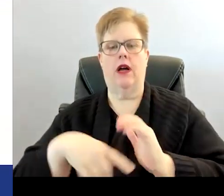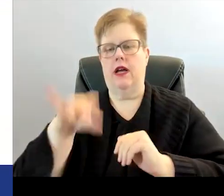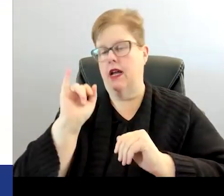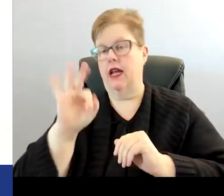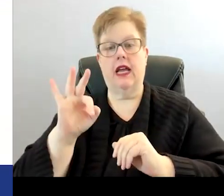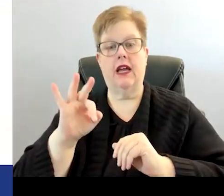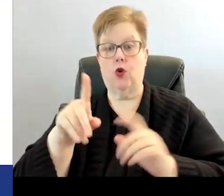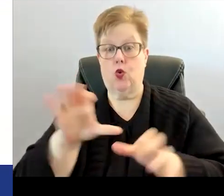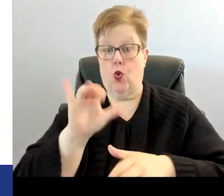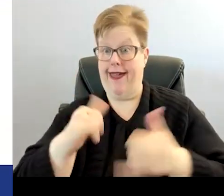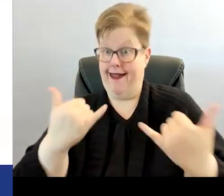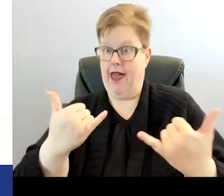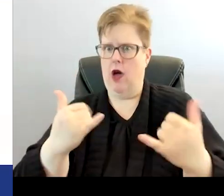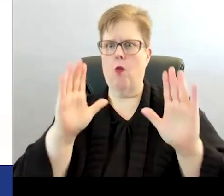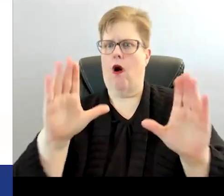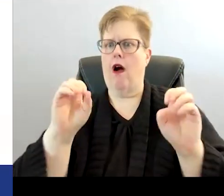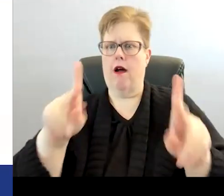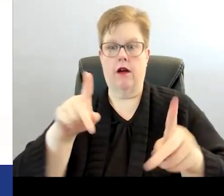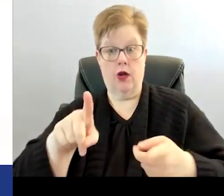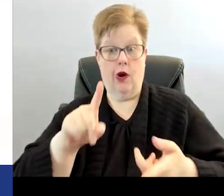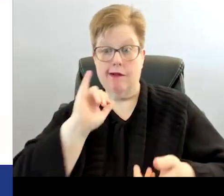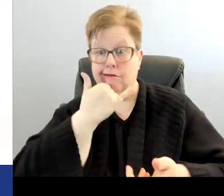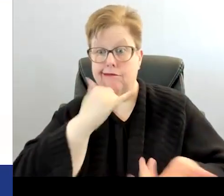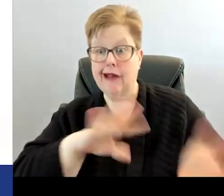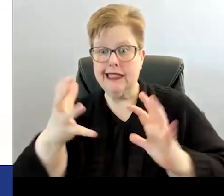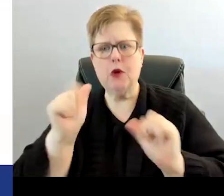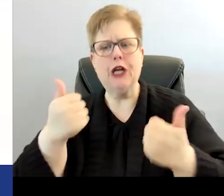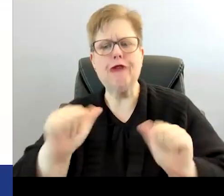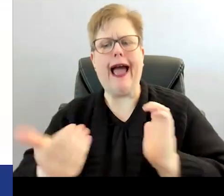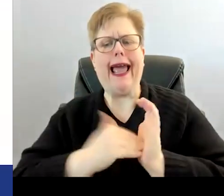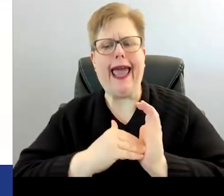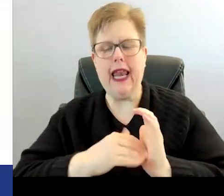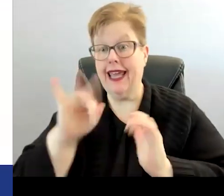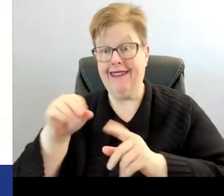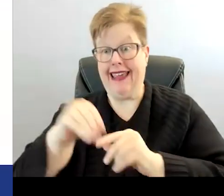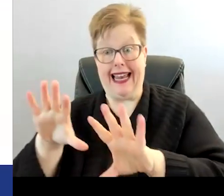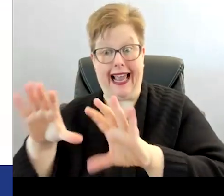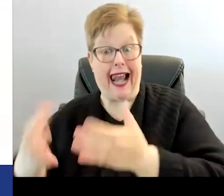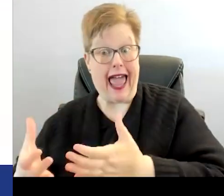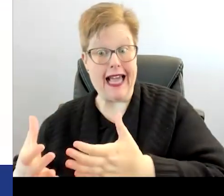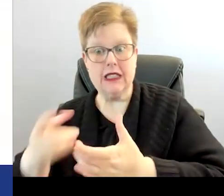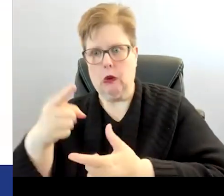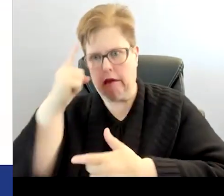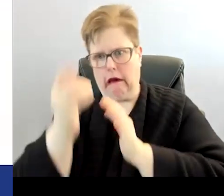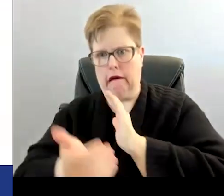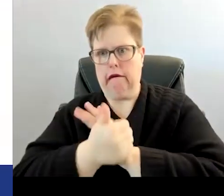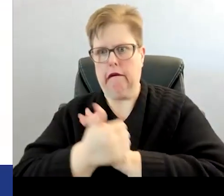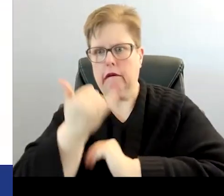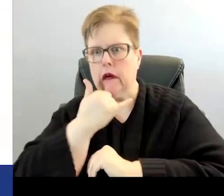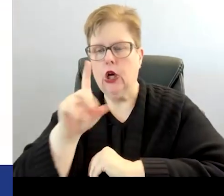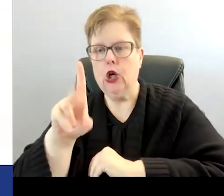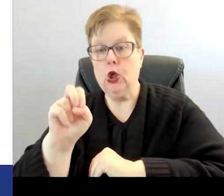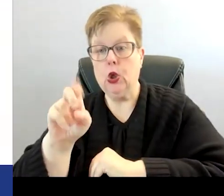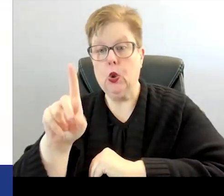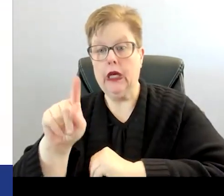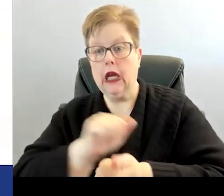now, this is a great opportunity because if you mess up, you can try again. Whereas if you're in your course and you think you attach something and the due date